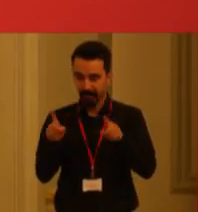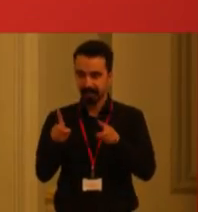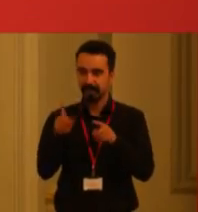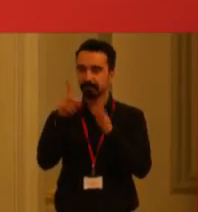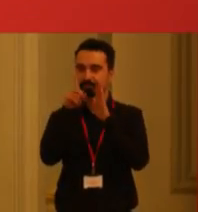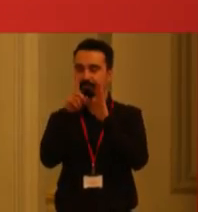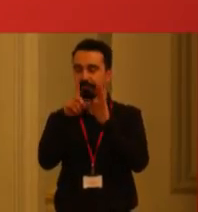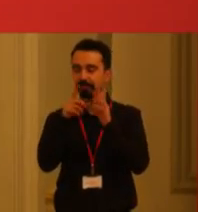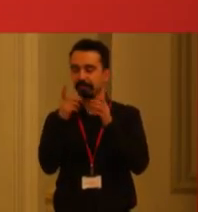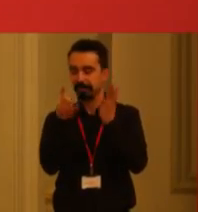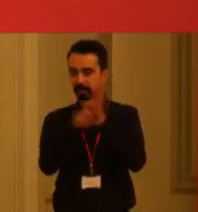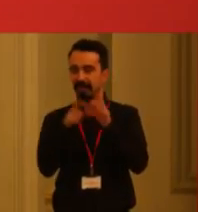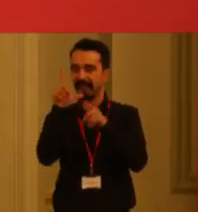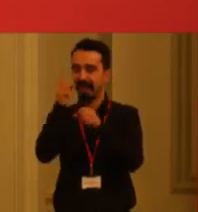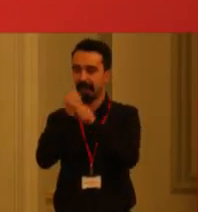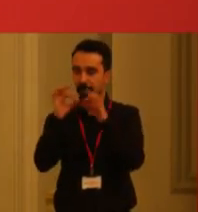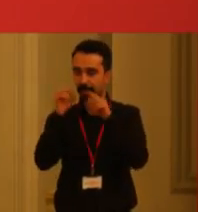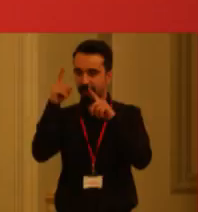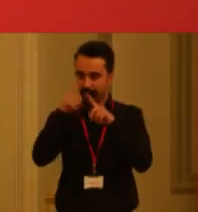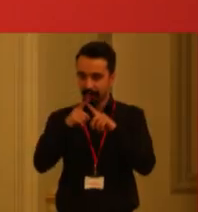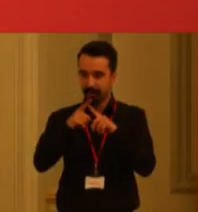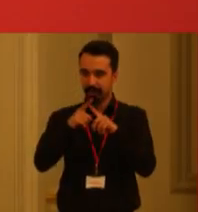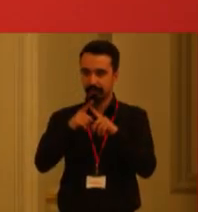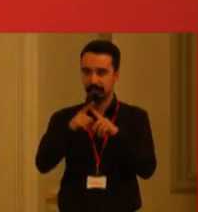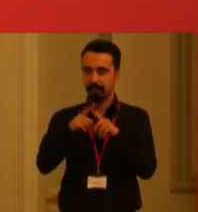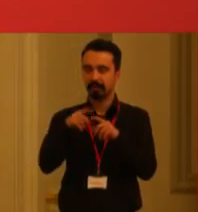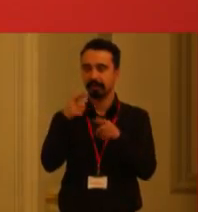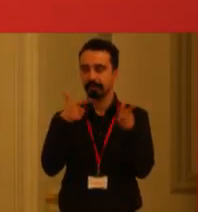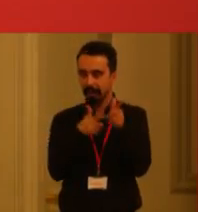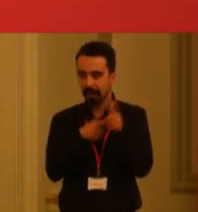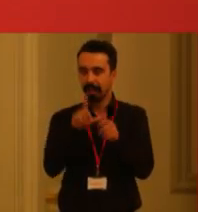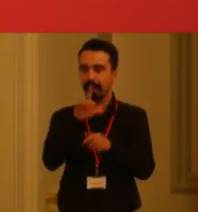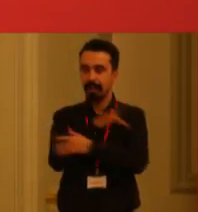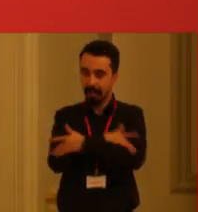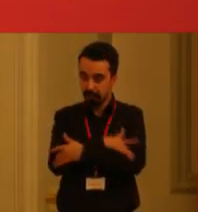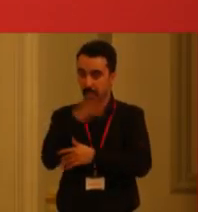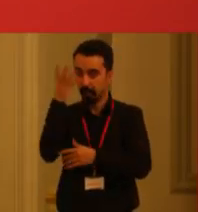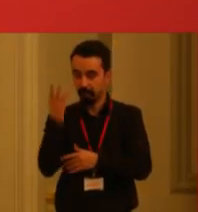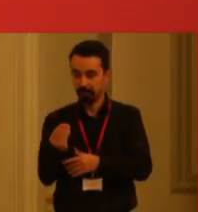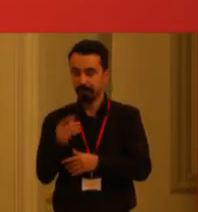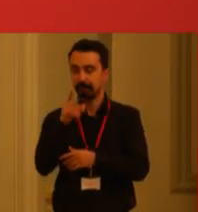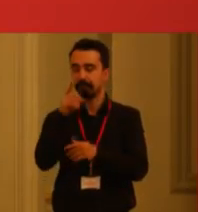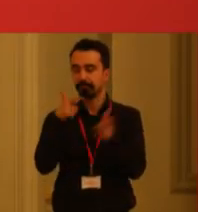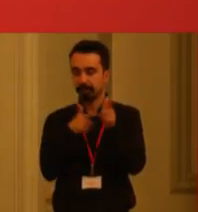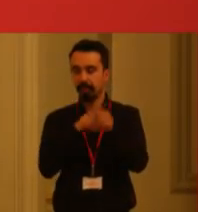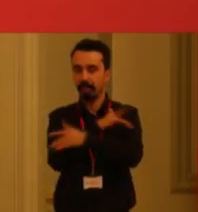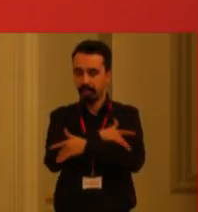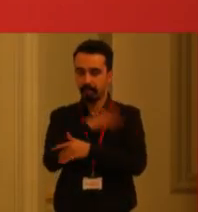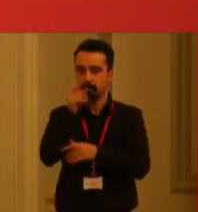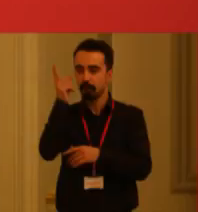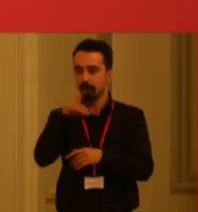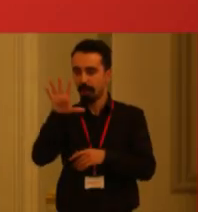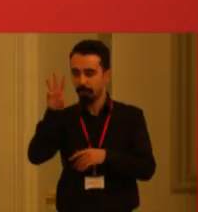people's way of establishing relationship with different groups. The question was asked specifically about gays